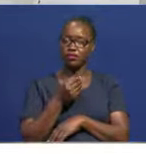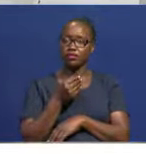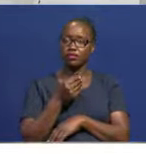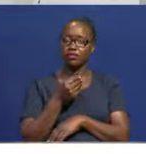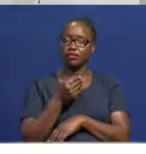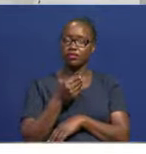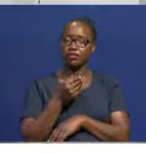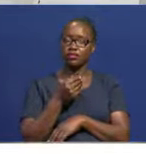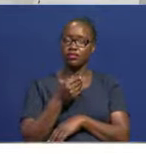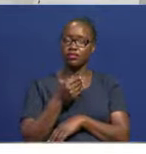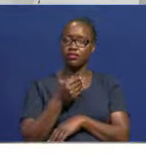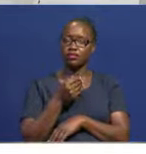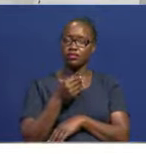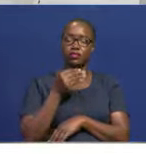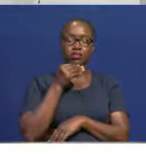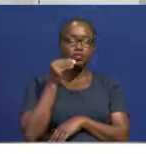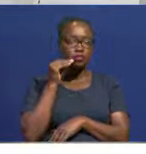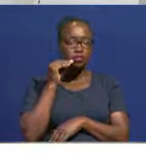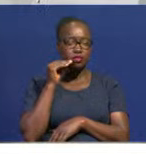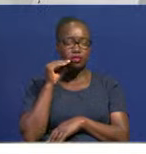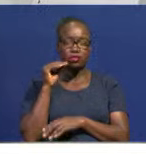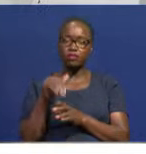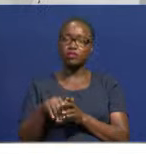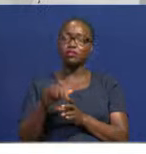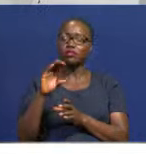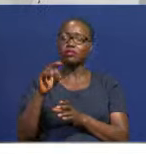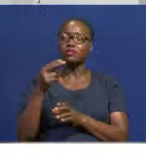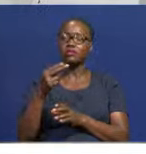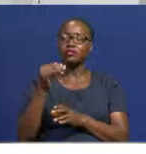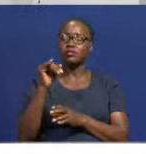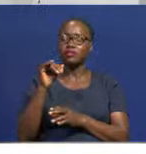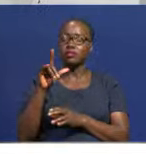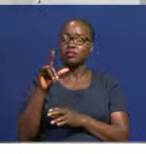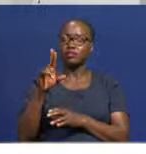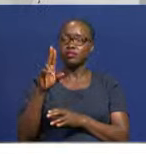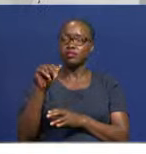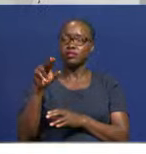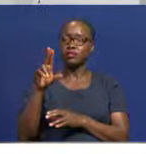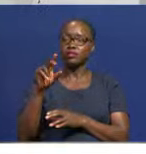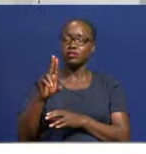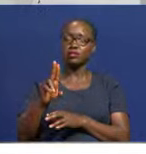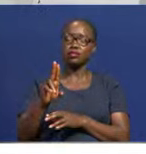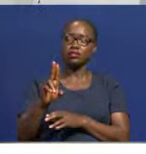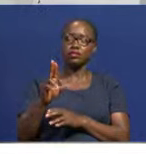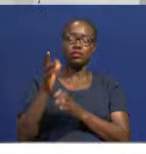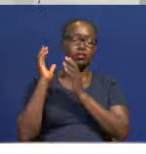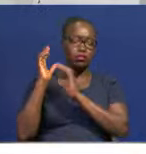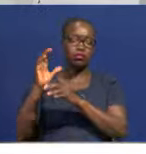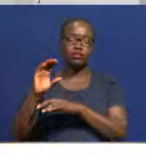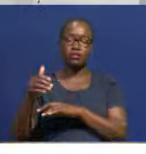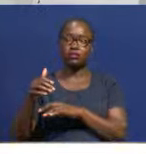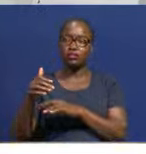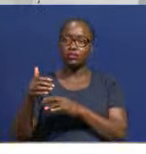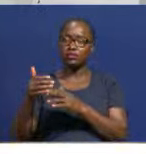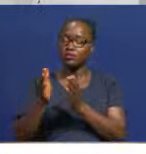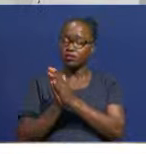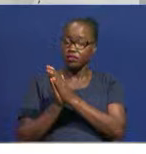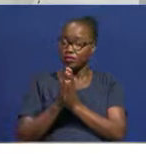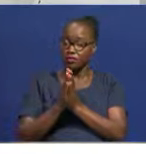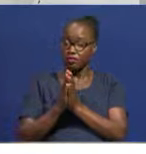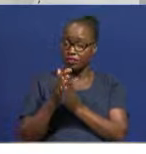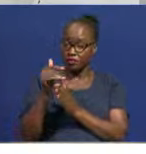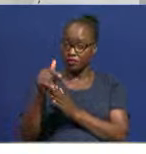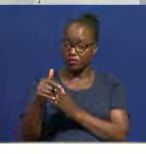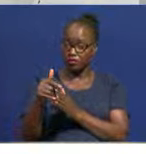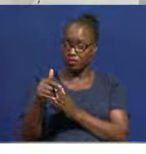a visit at his home in Chilulu, that's in Kilifi County. Well, that's what we leave you with this